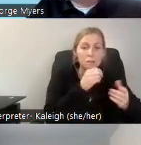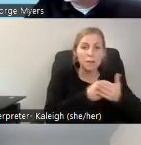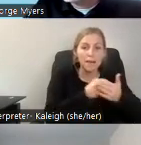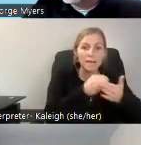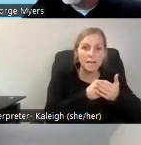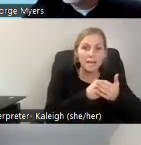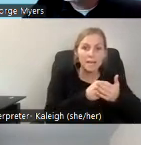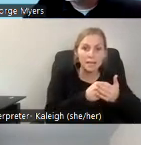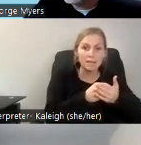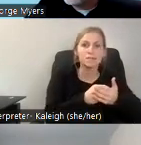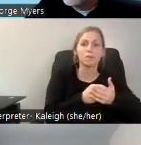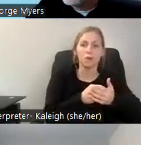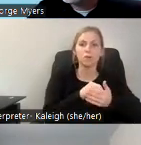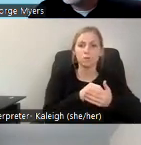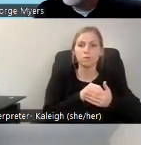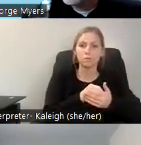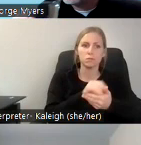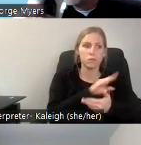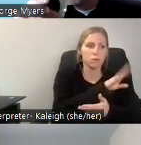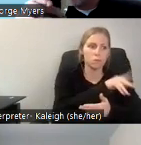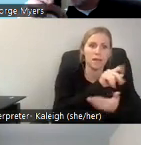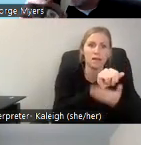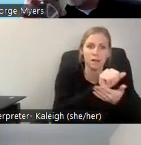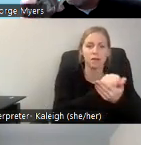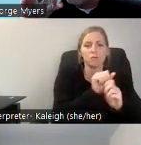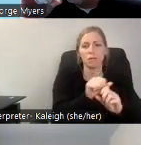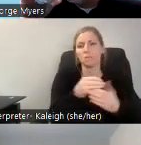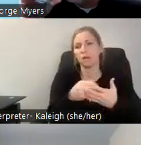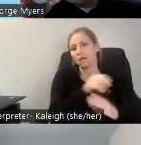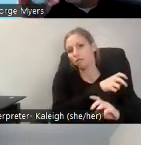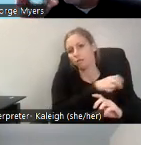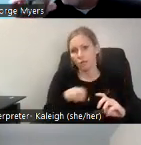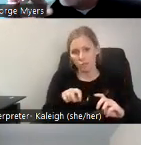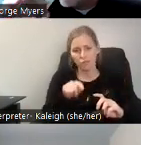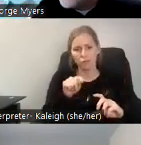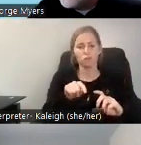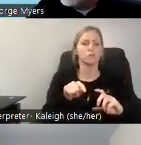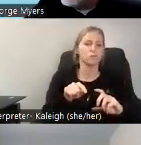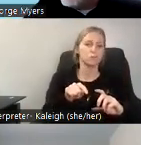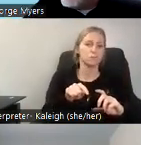Cash App card. It has an app that you click on